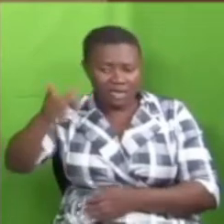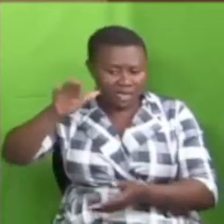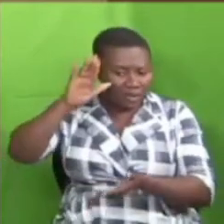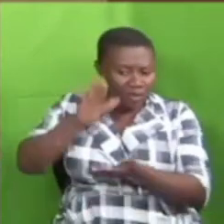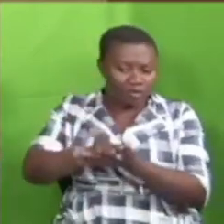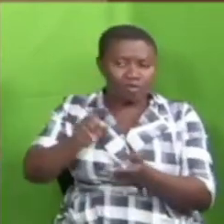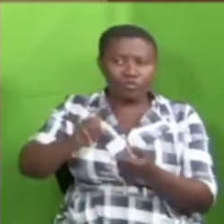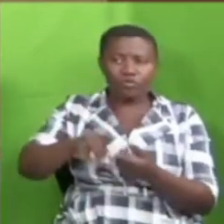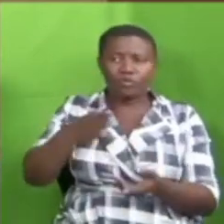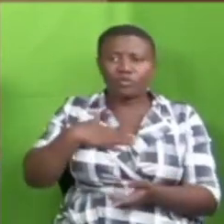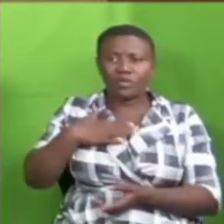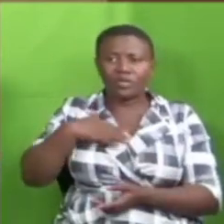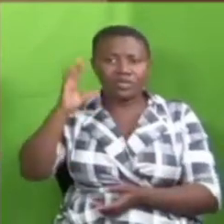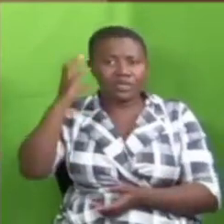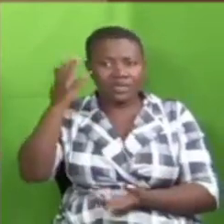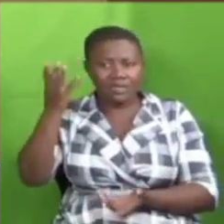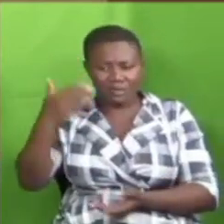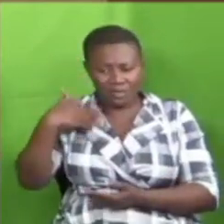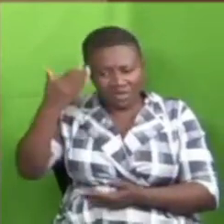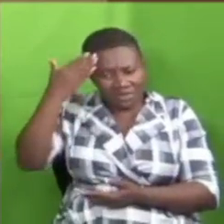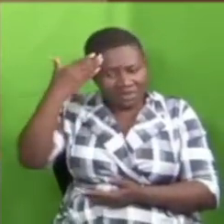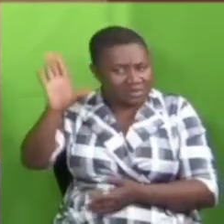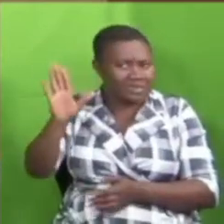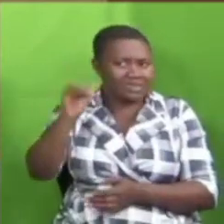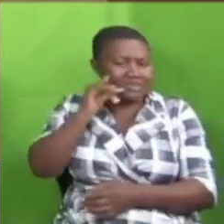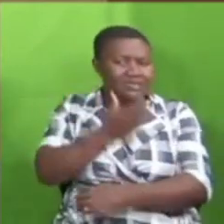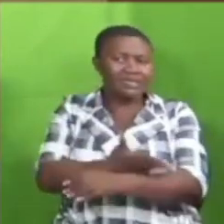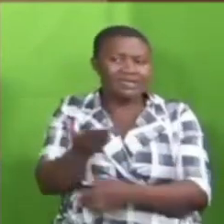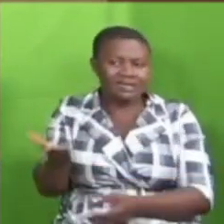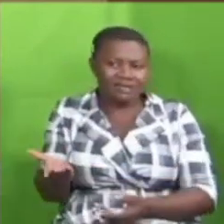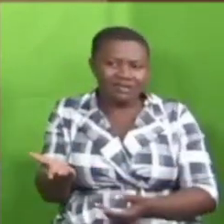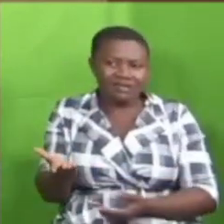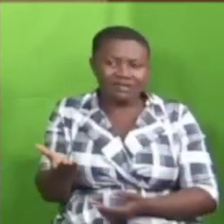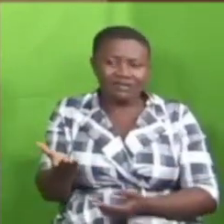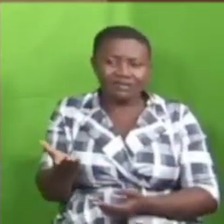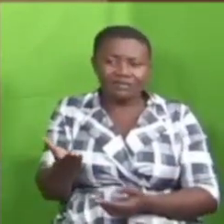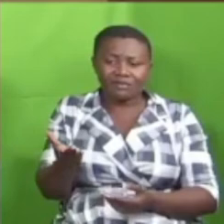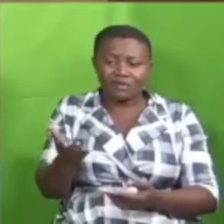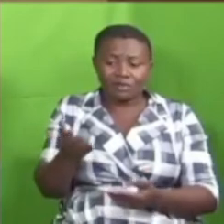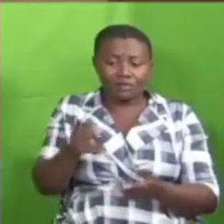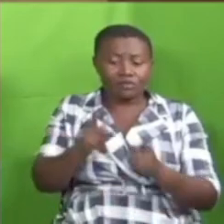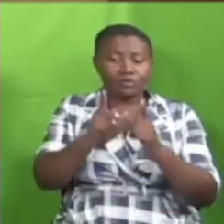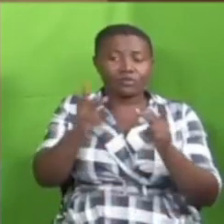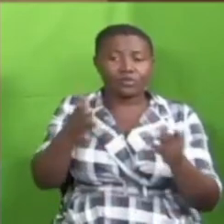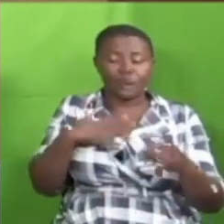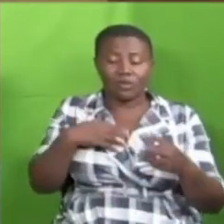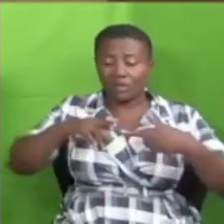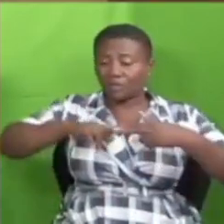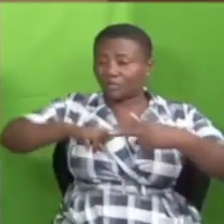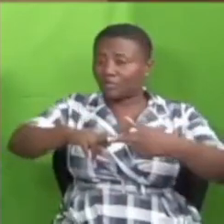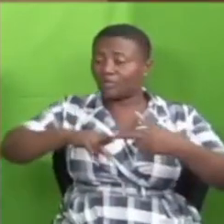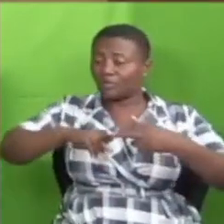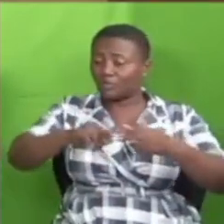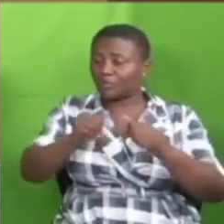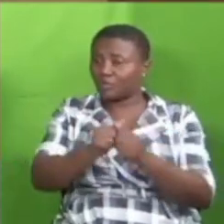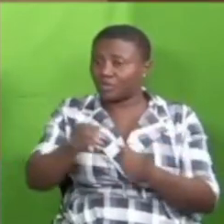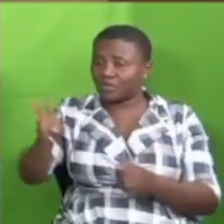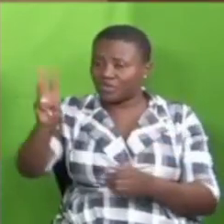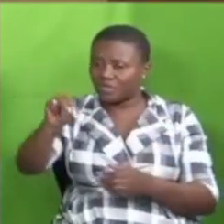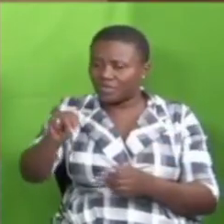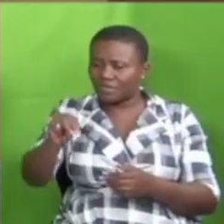the daughter that I had not actually been in touch. And so my relationship with Honorable Pamford actually